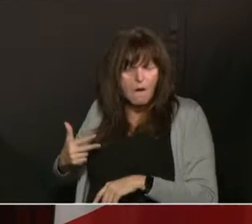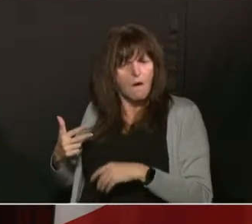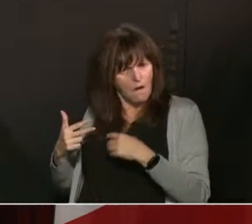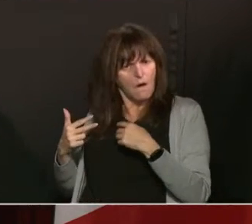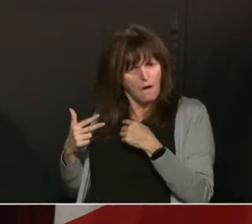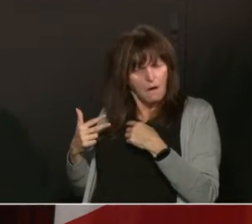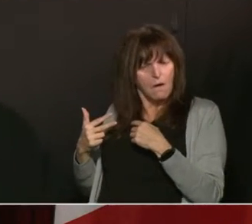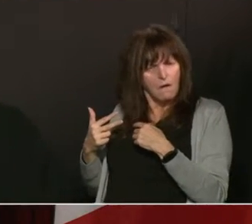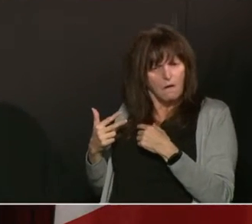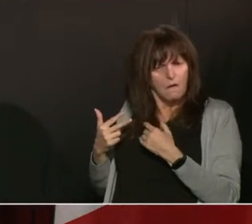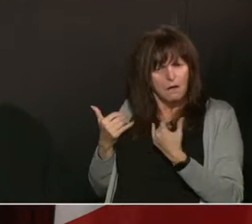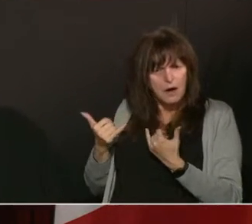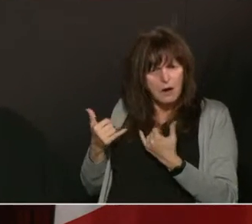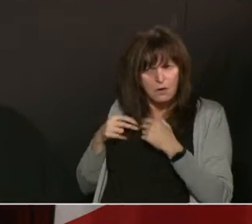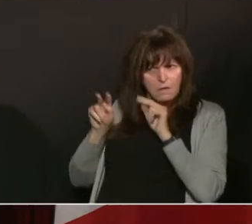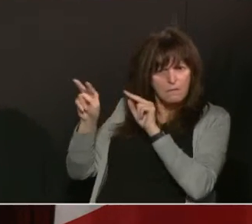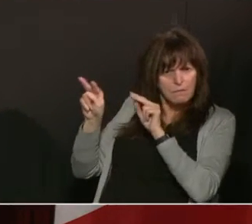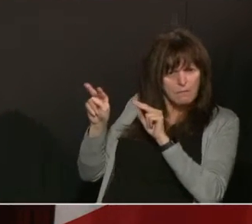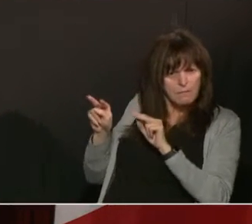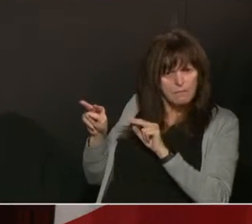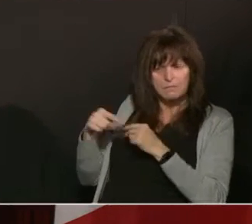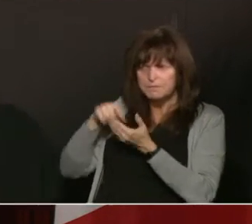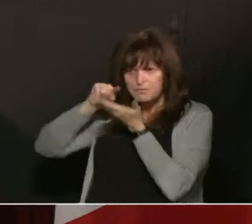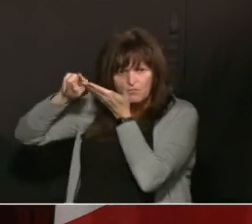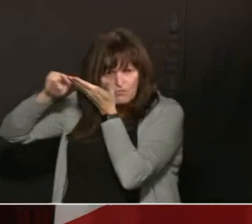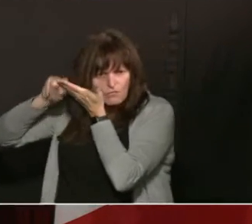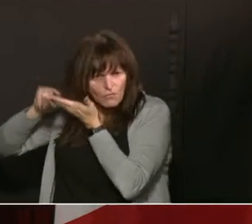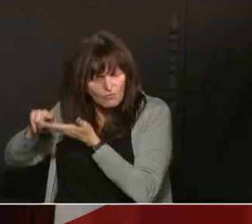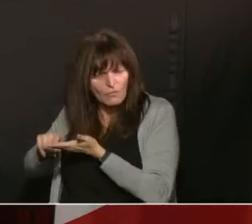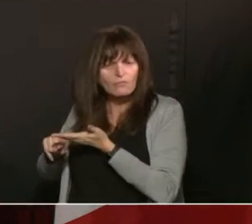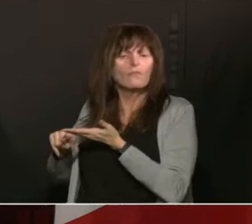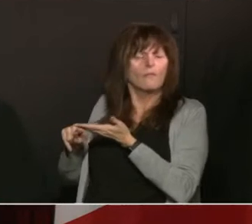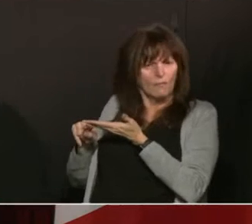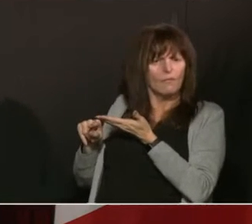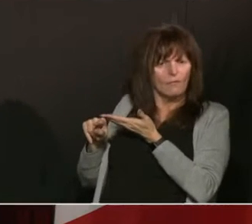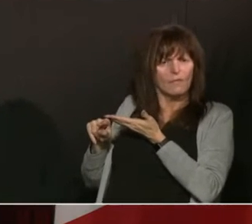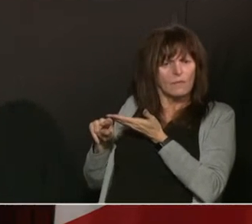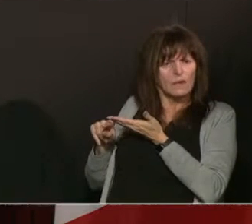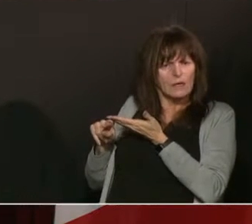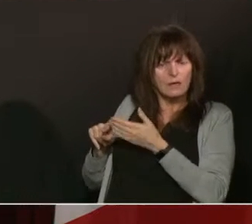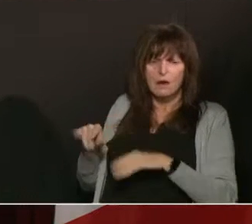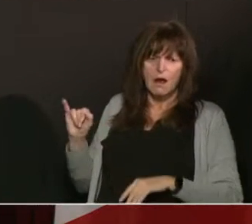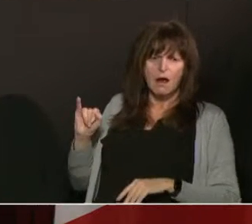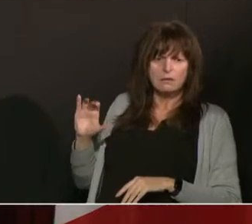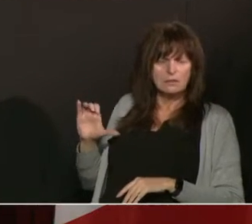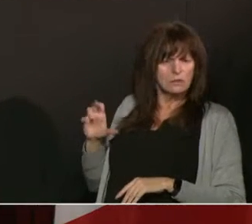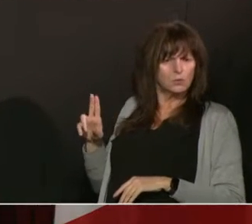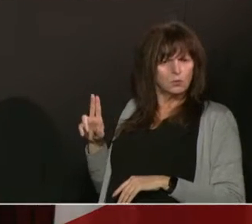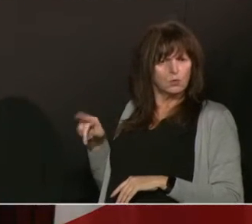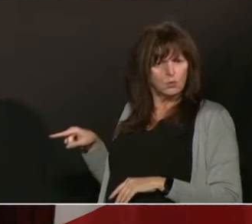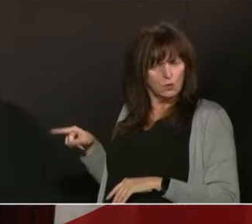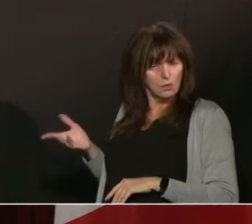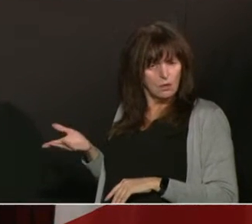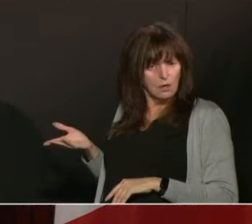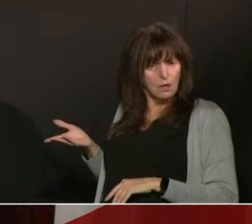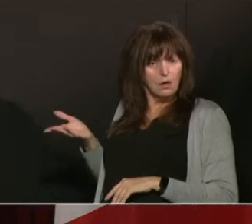not seeing a significant severity signal today in terms of ICU use or hospitalization in